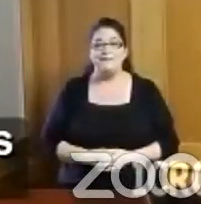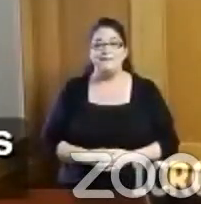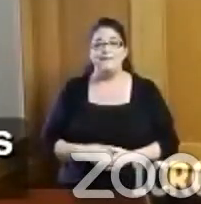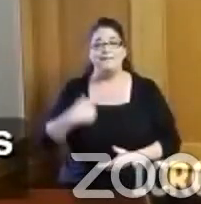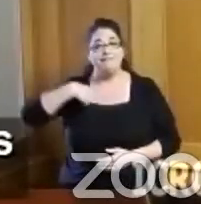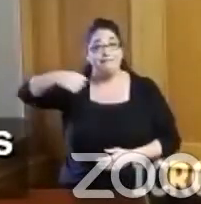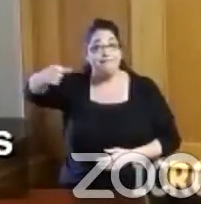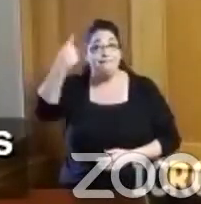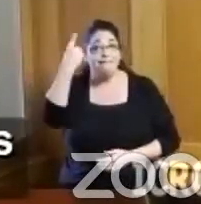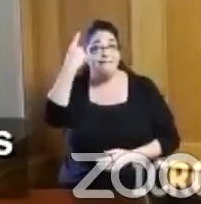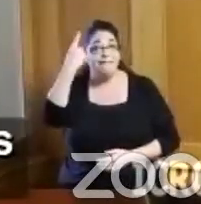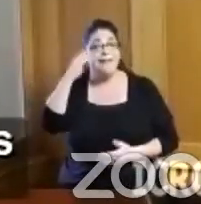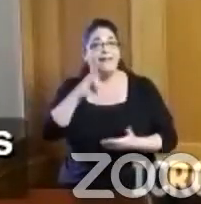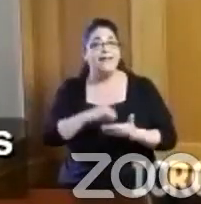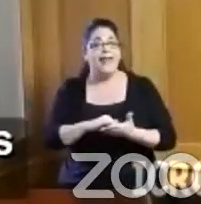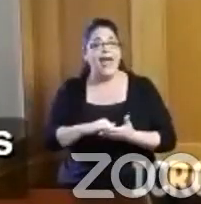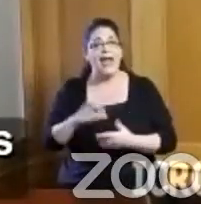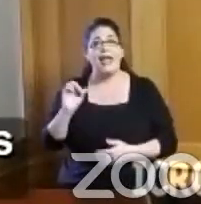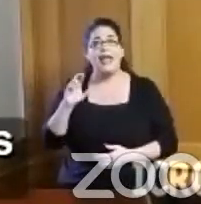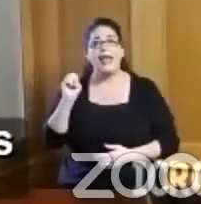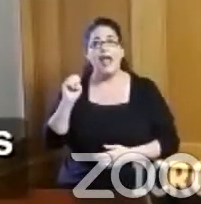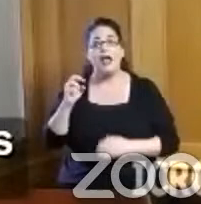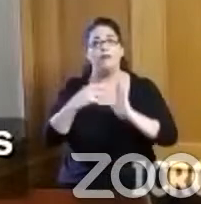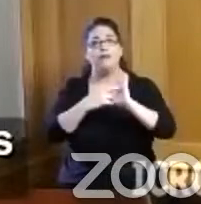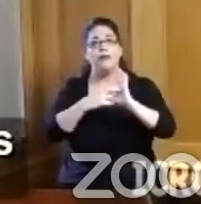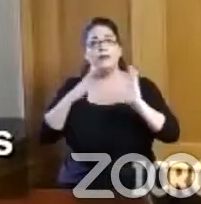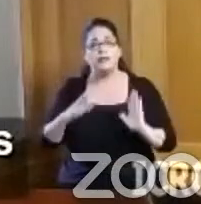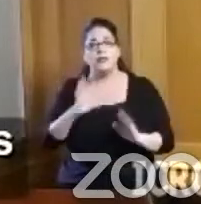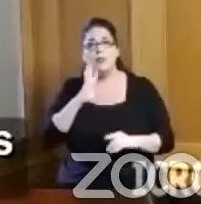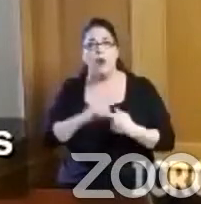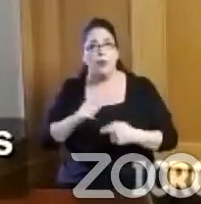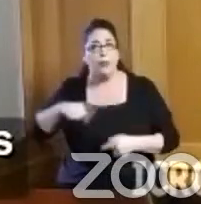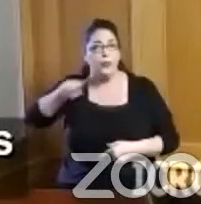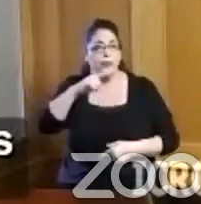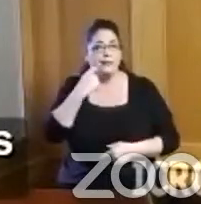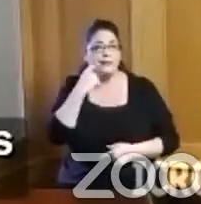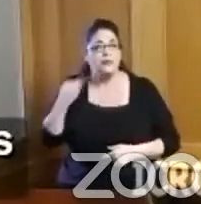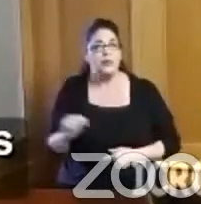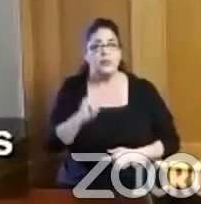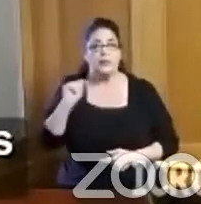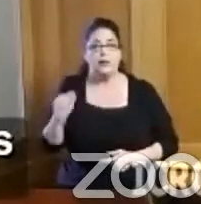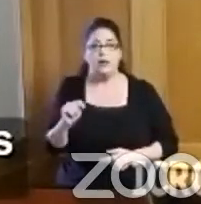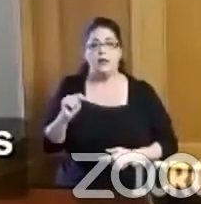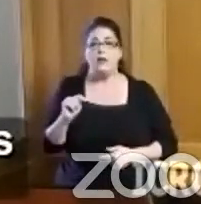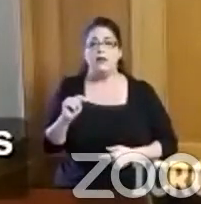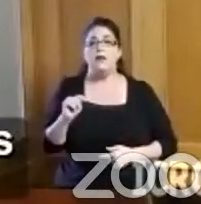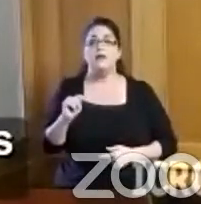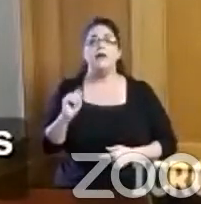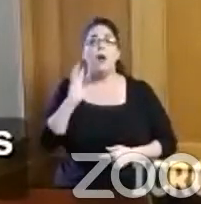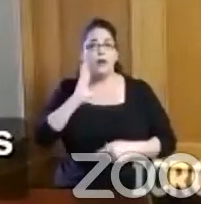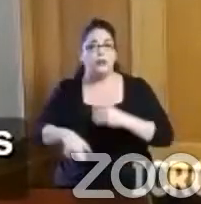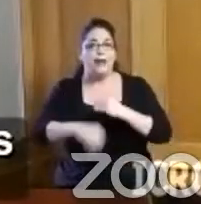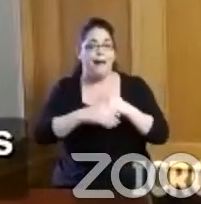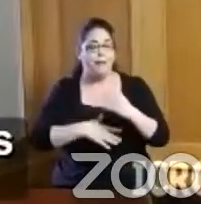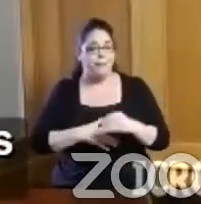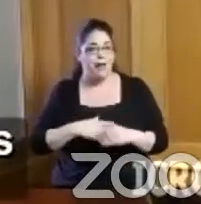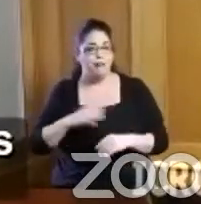I understand that CARE representative spoke with you on Tuesday, and I'd like to have my voice as